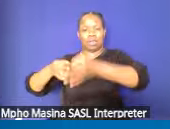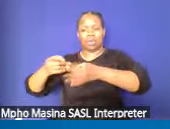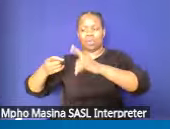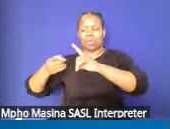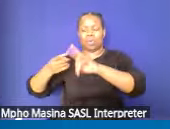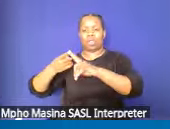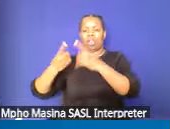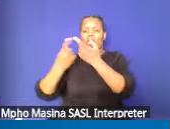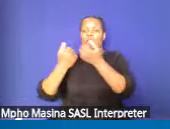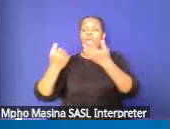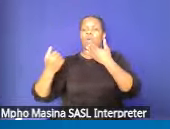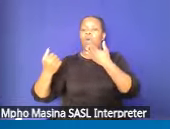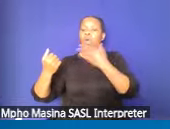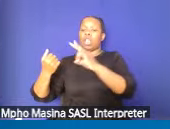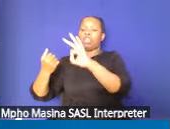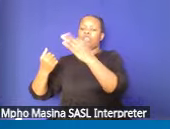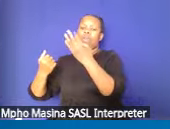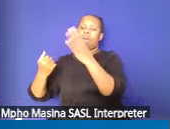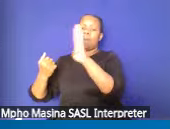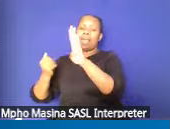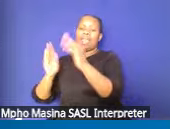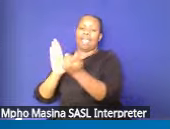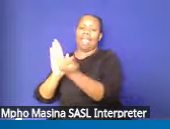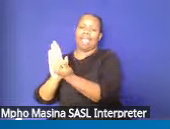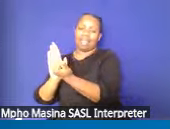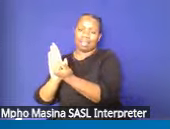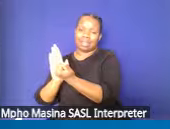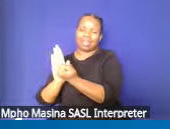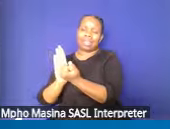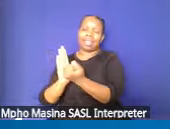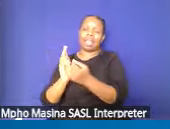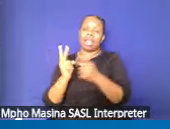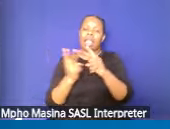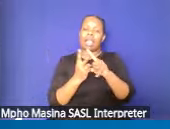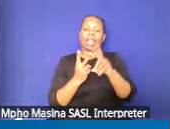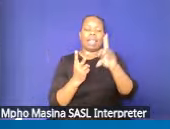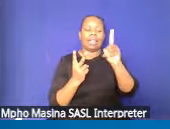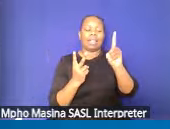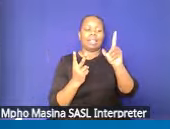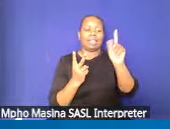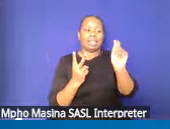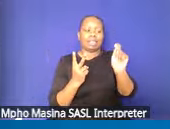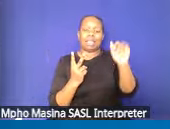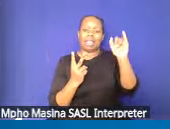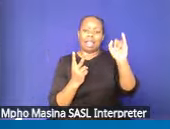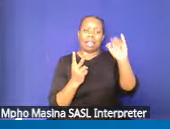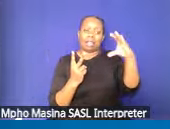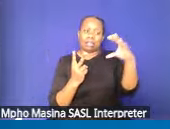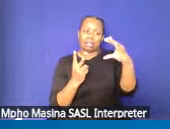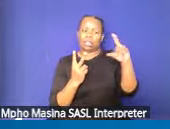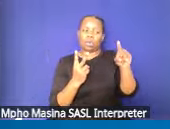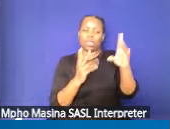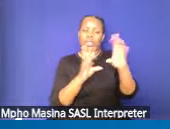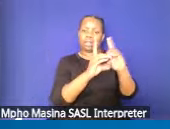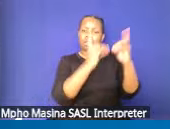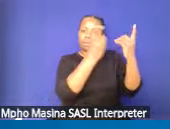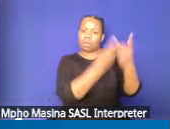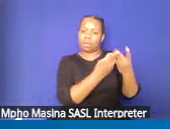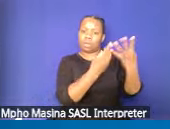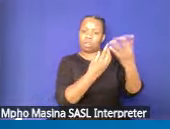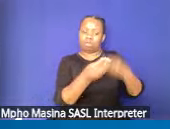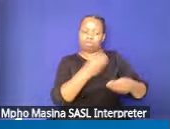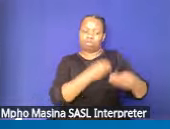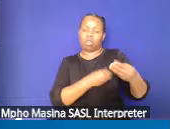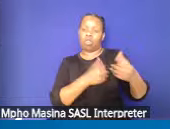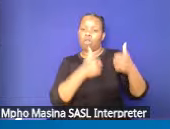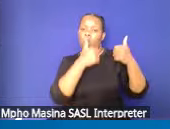the BBB Act, from the DTIC, which is the Department of Trade, Industry and Competition Codes of Good